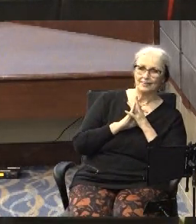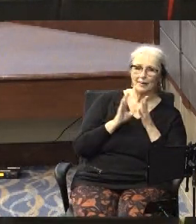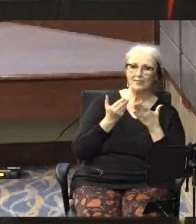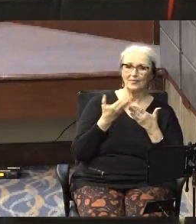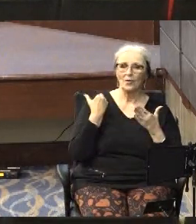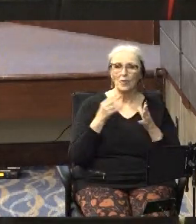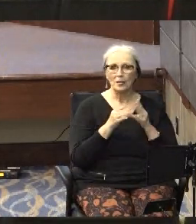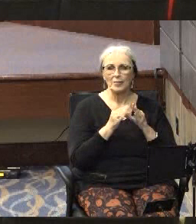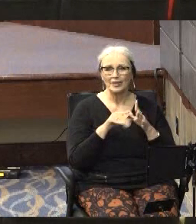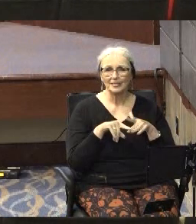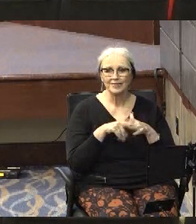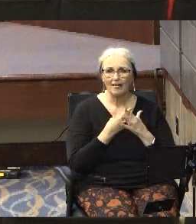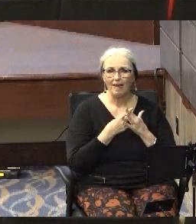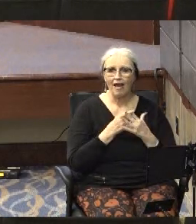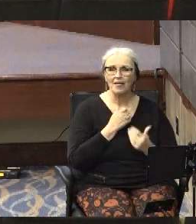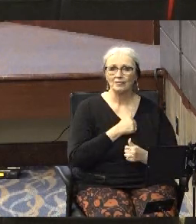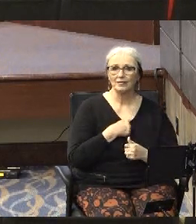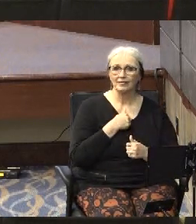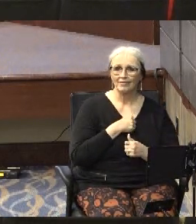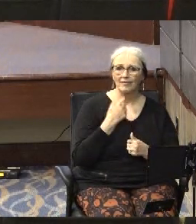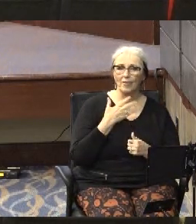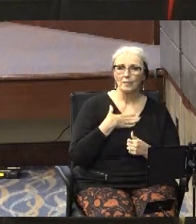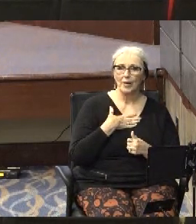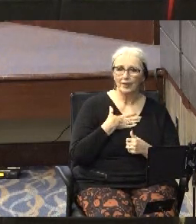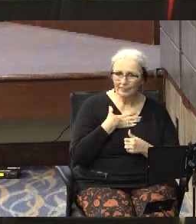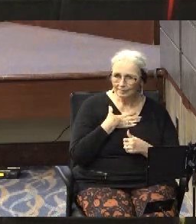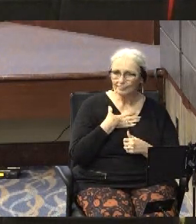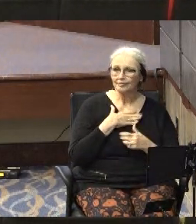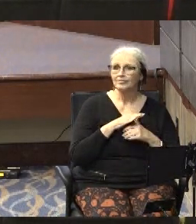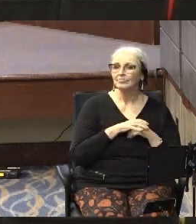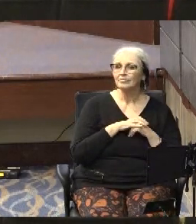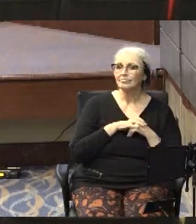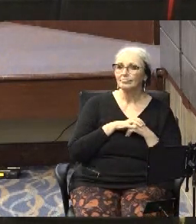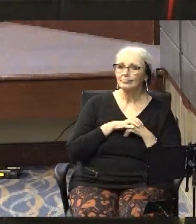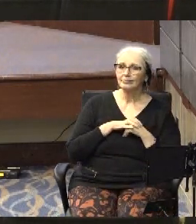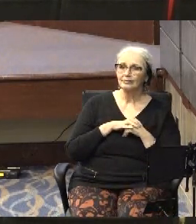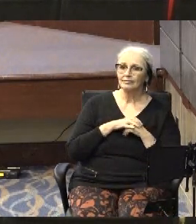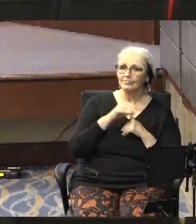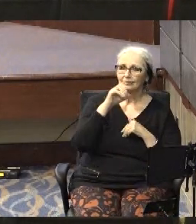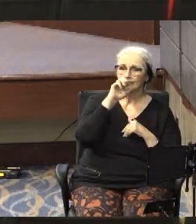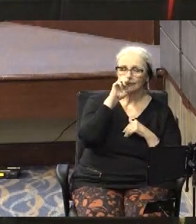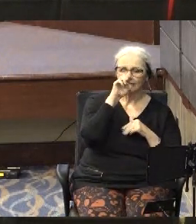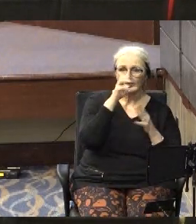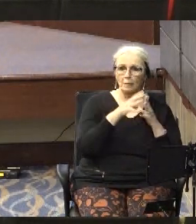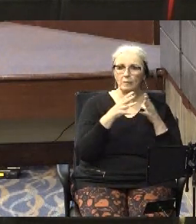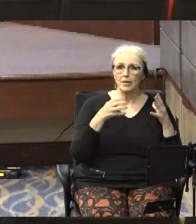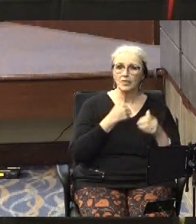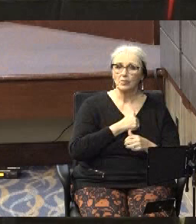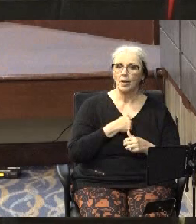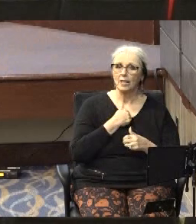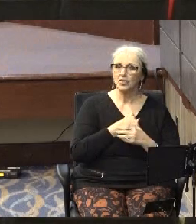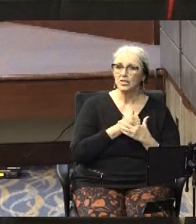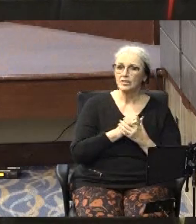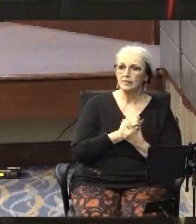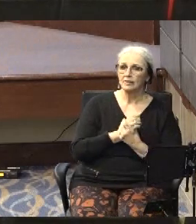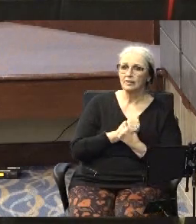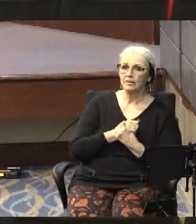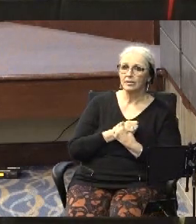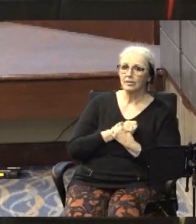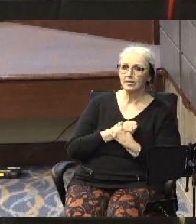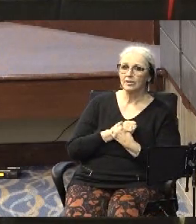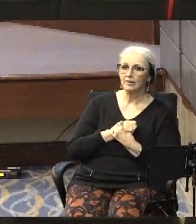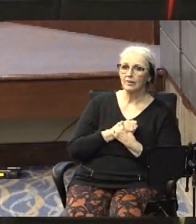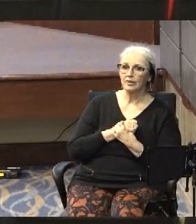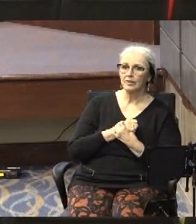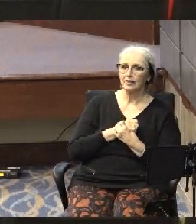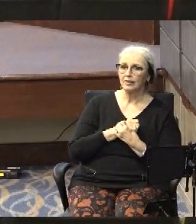so apologies for my novice. Reverend Zimmerman, apologies. Ma'am, if you would take the podium and